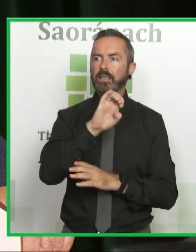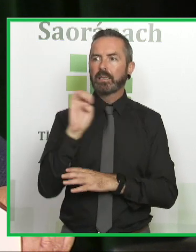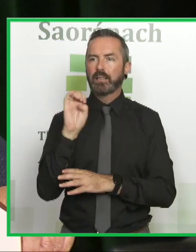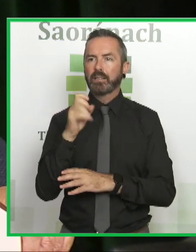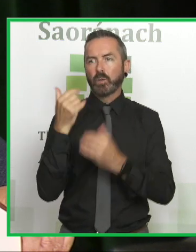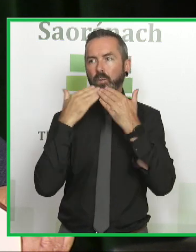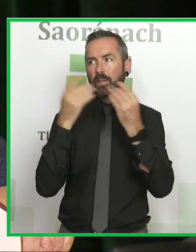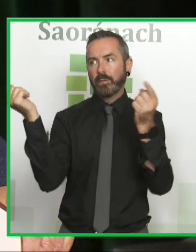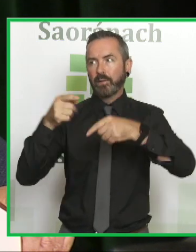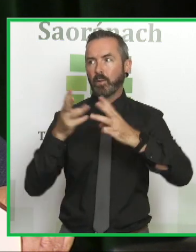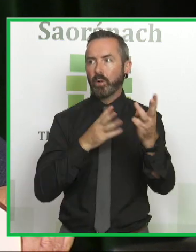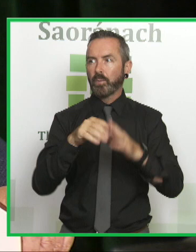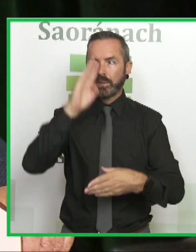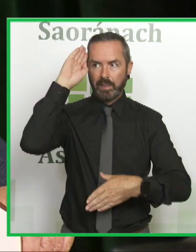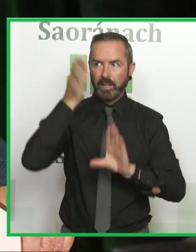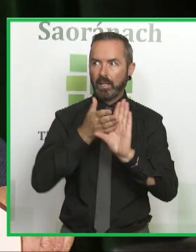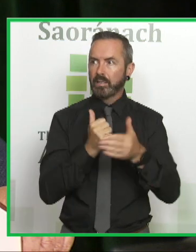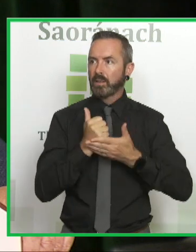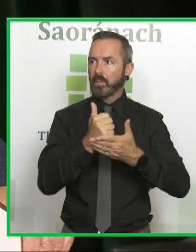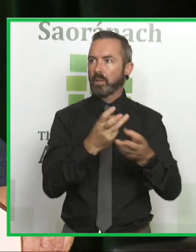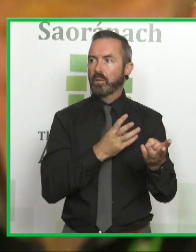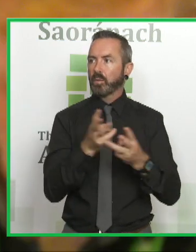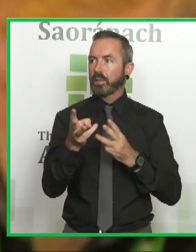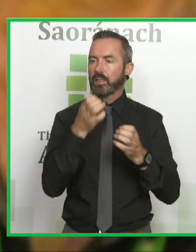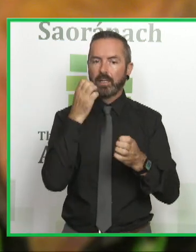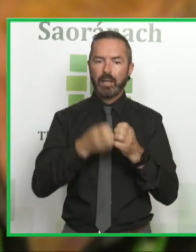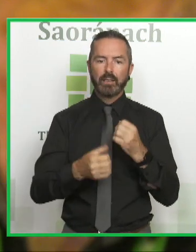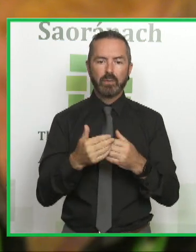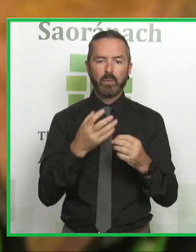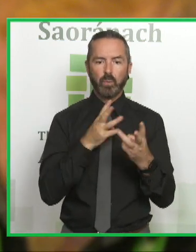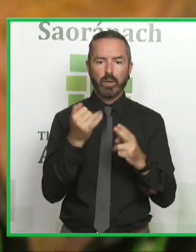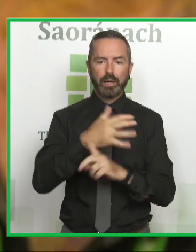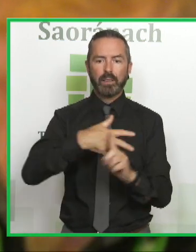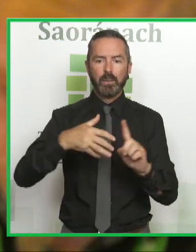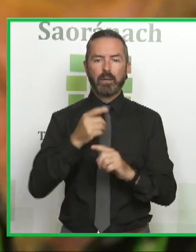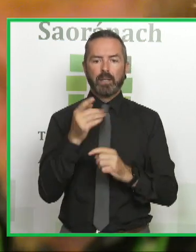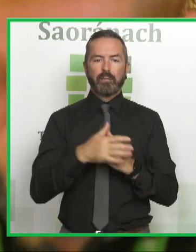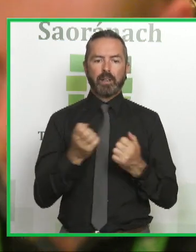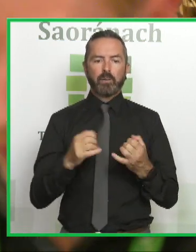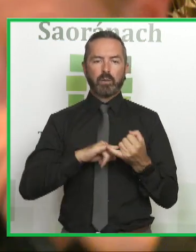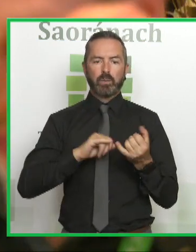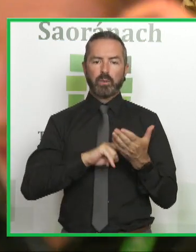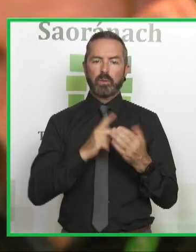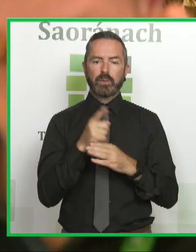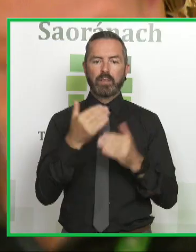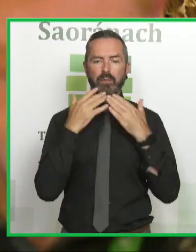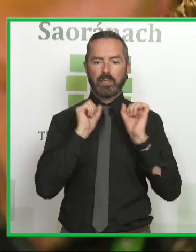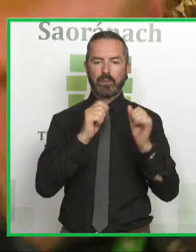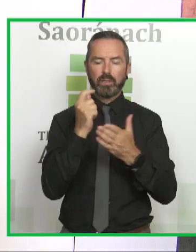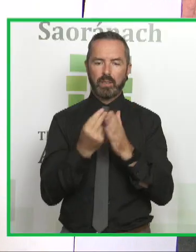on psychological supports over the weekend, again, seamlessly in the background, there for people when they need to avail of it, and thanks to them for giving their time